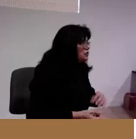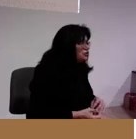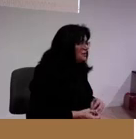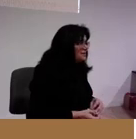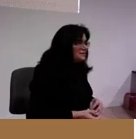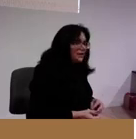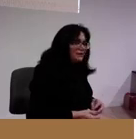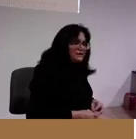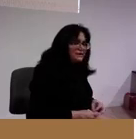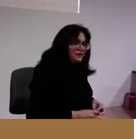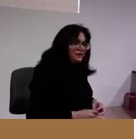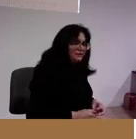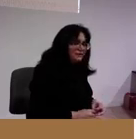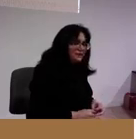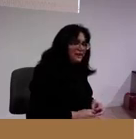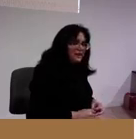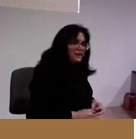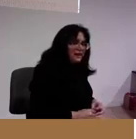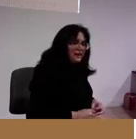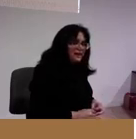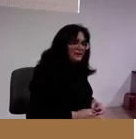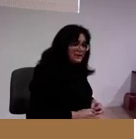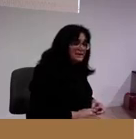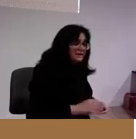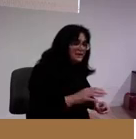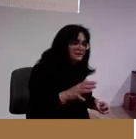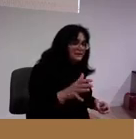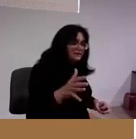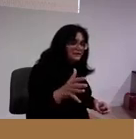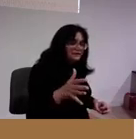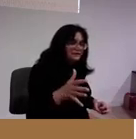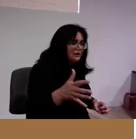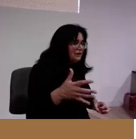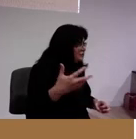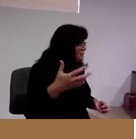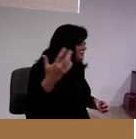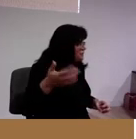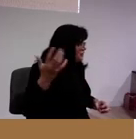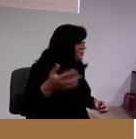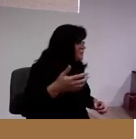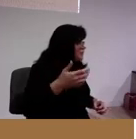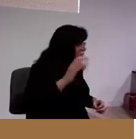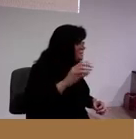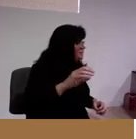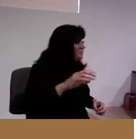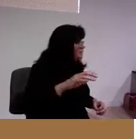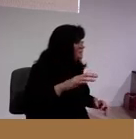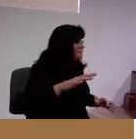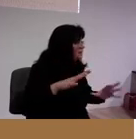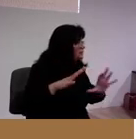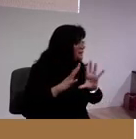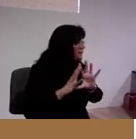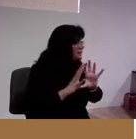what can you tell us about the Easter Bunny? And he said, and this is, you know, I think a good